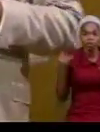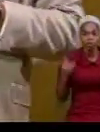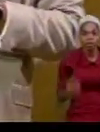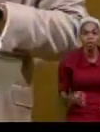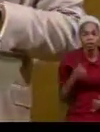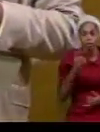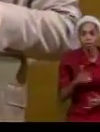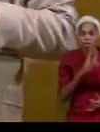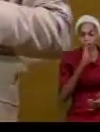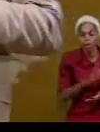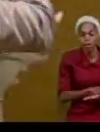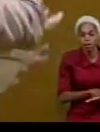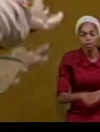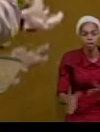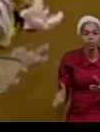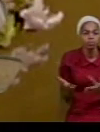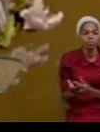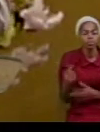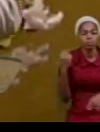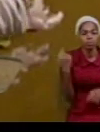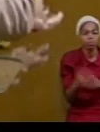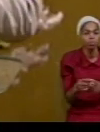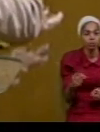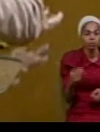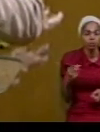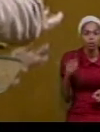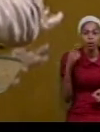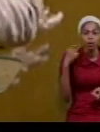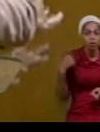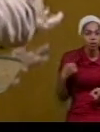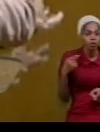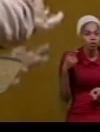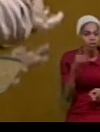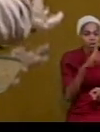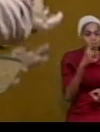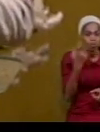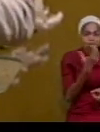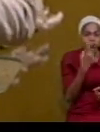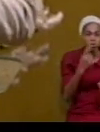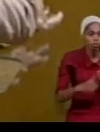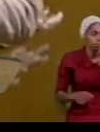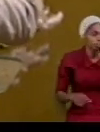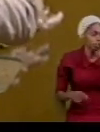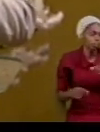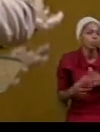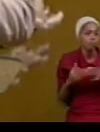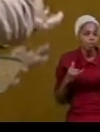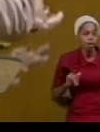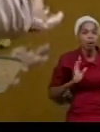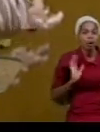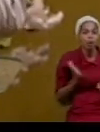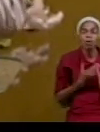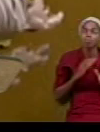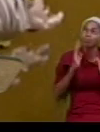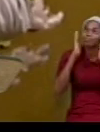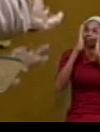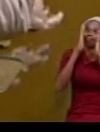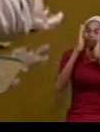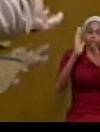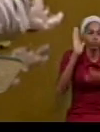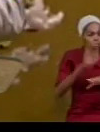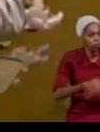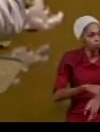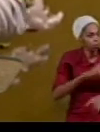word which I have spoken unto you. Now our concentration is on important things. Concentration is on